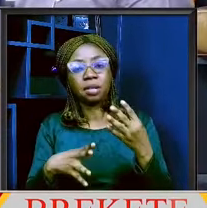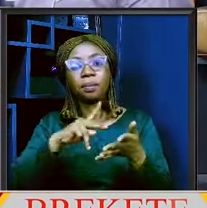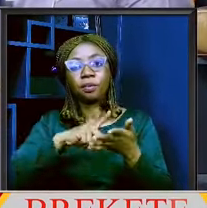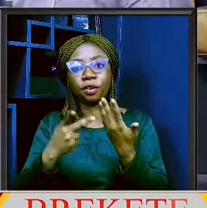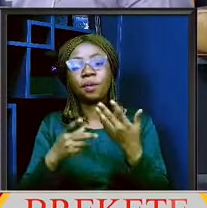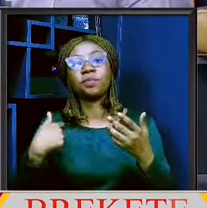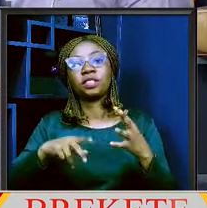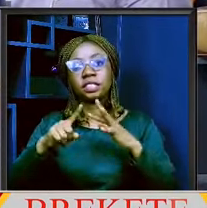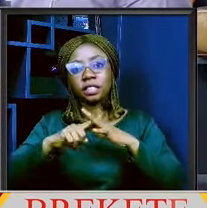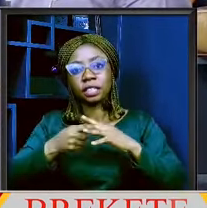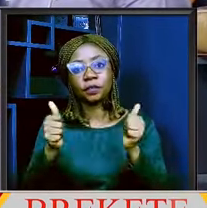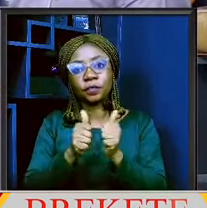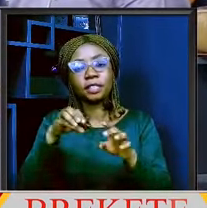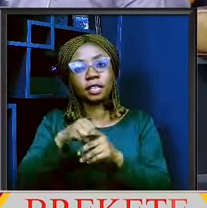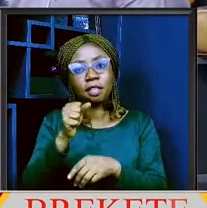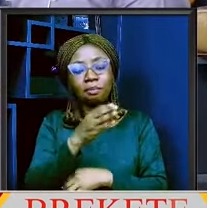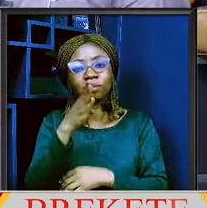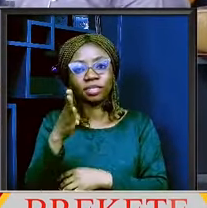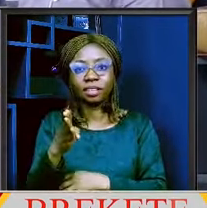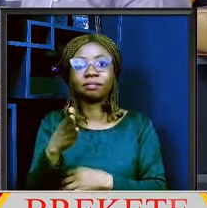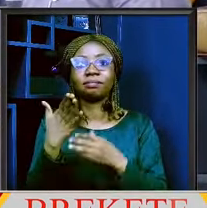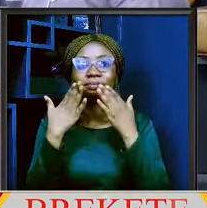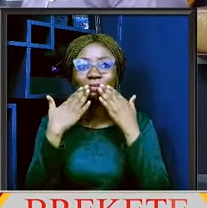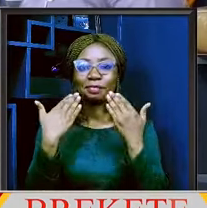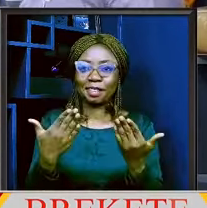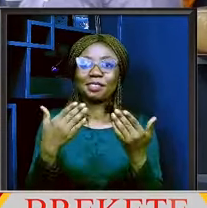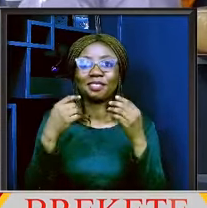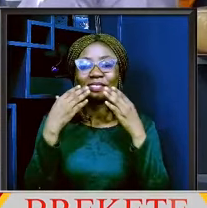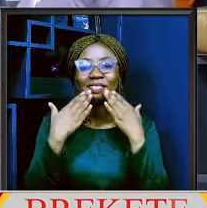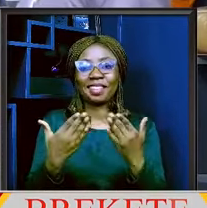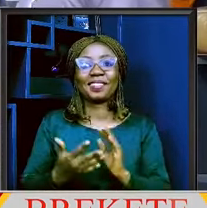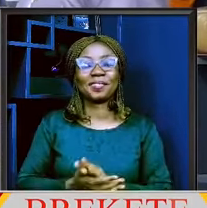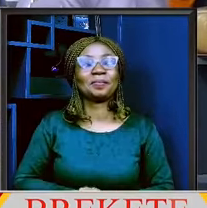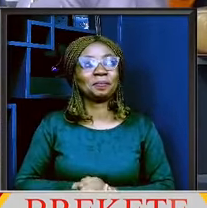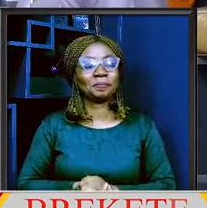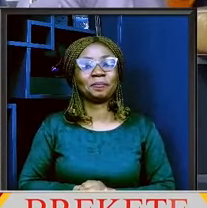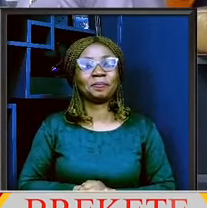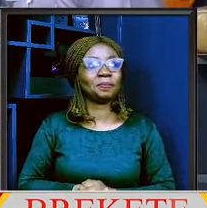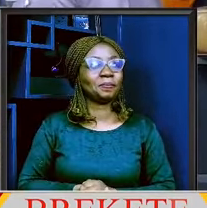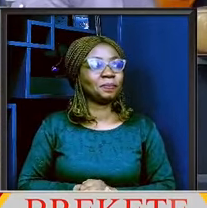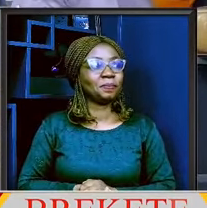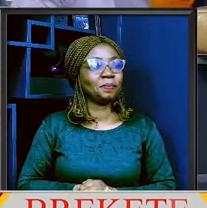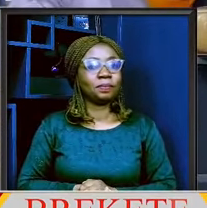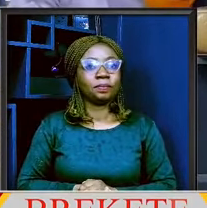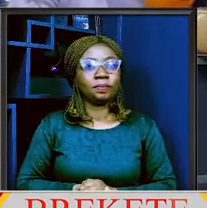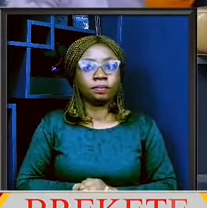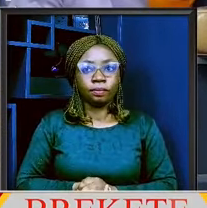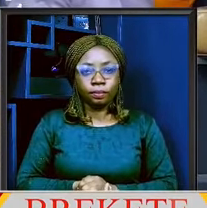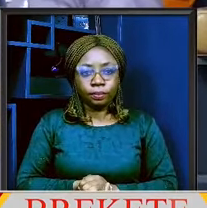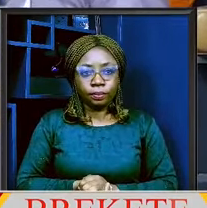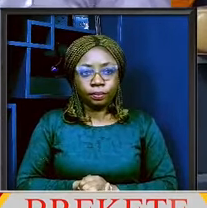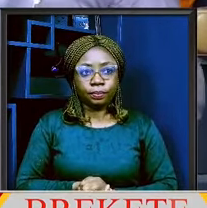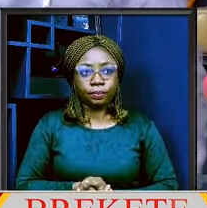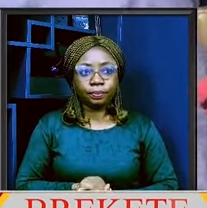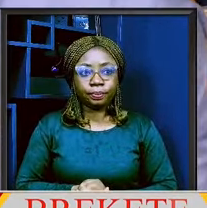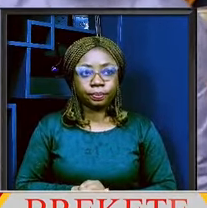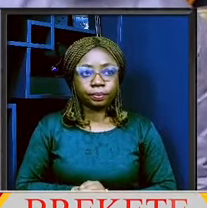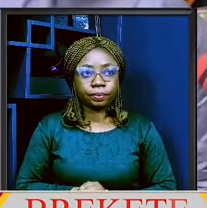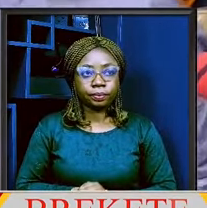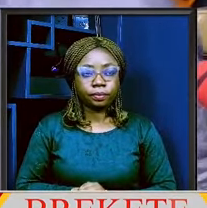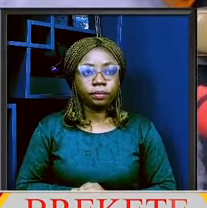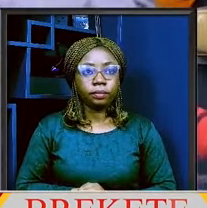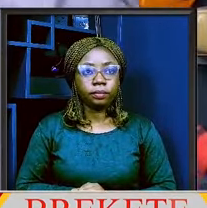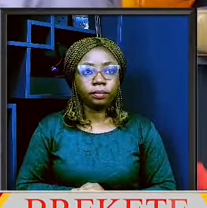started with in Abuja here. Mm-hmm. Thank you very much. All right. Thank you, sir. Thank you, sir. Thank you. Vice Chancellor. Make I give you this one,